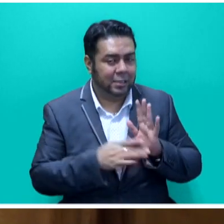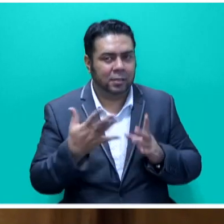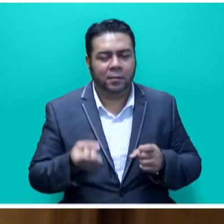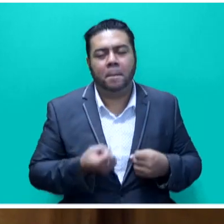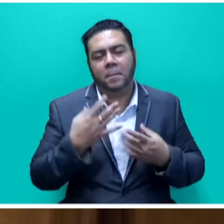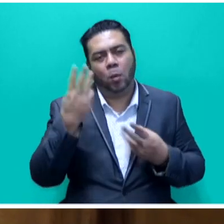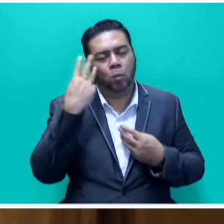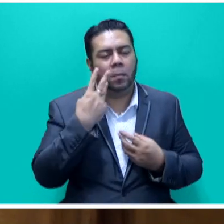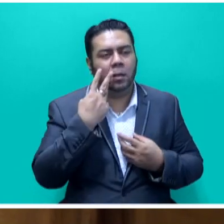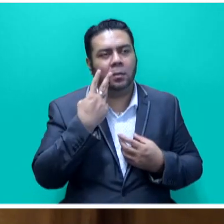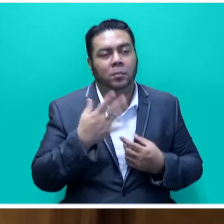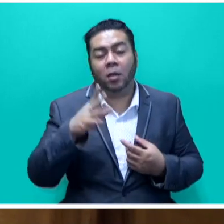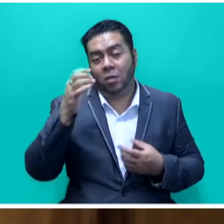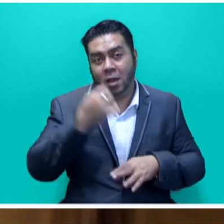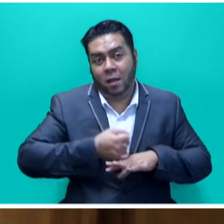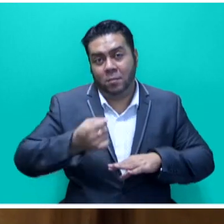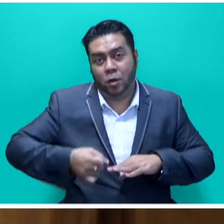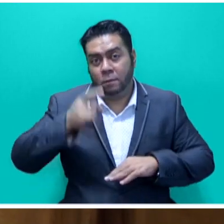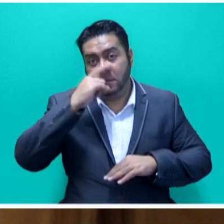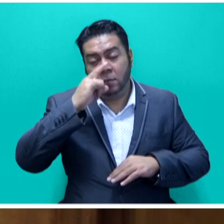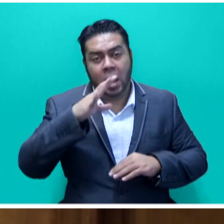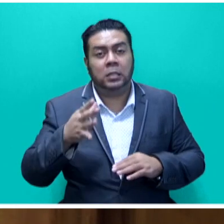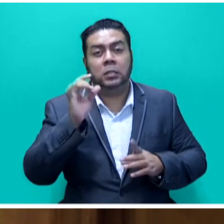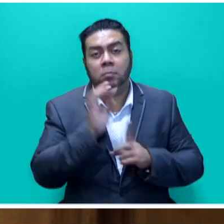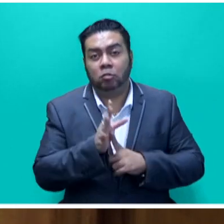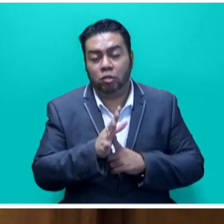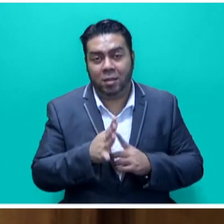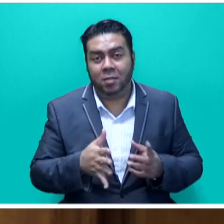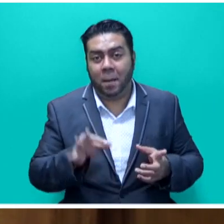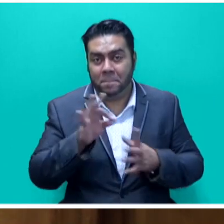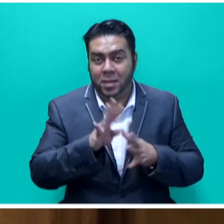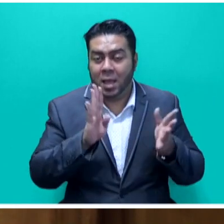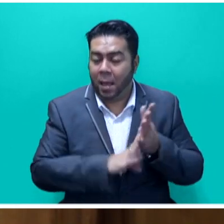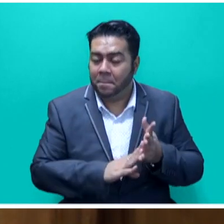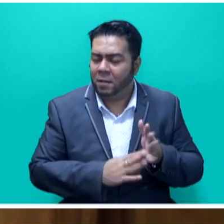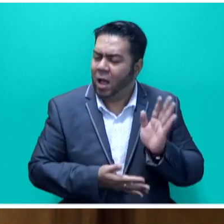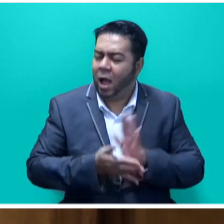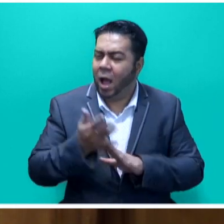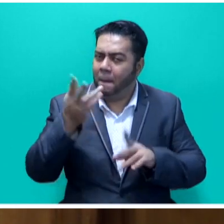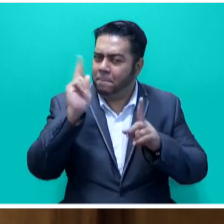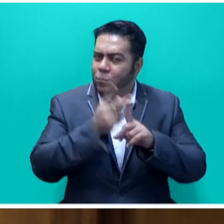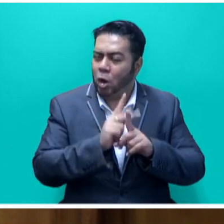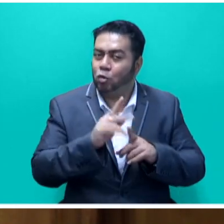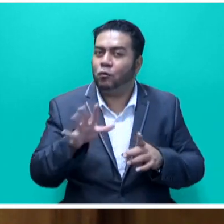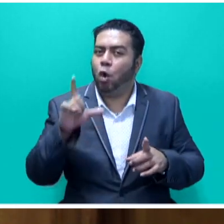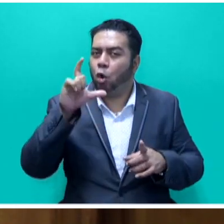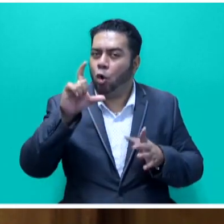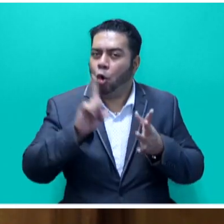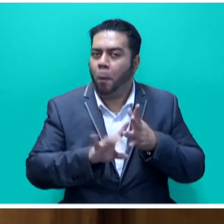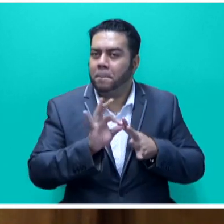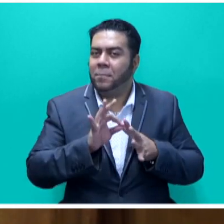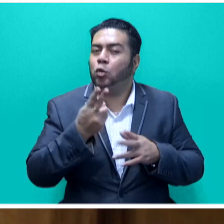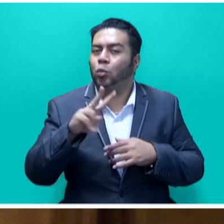needs. The government of Fiji, especially our Honourable Prime Minister, had given high priority to COP23 and aimed to continue the momentum for